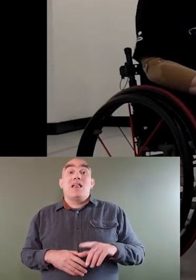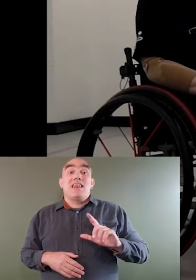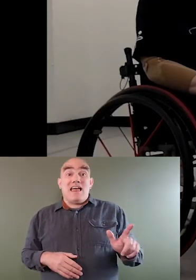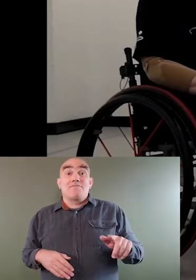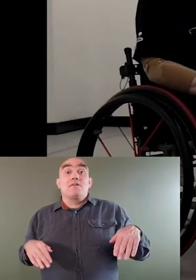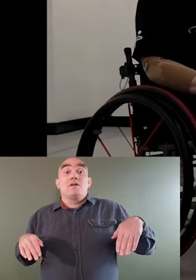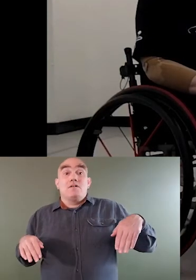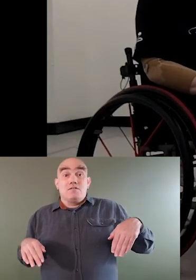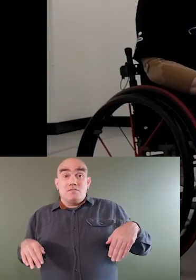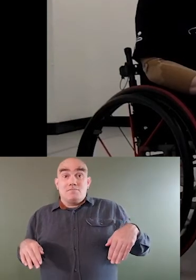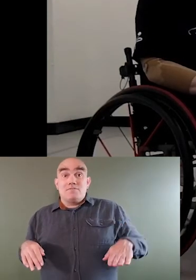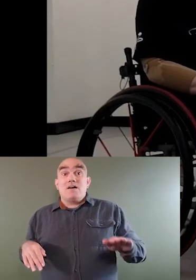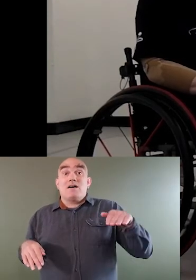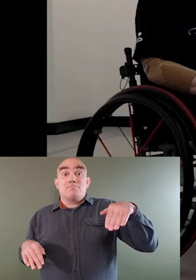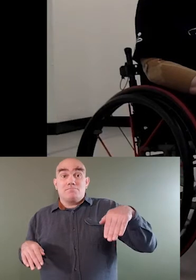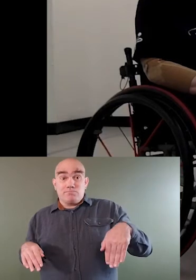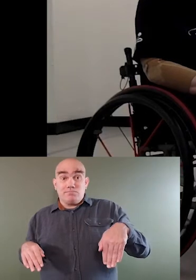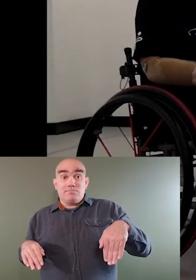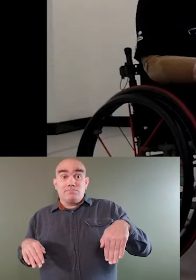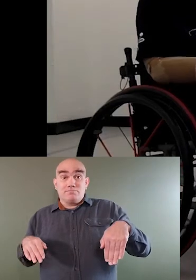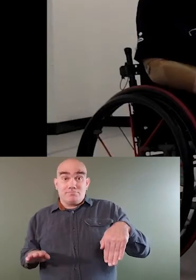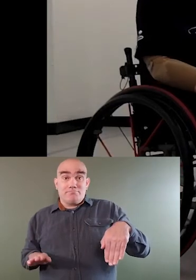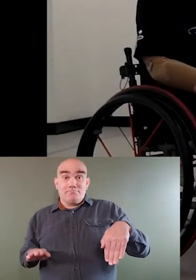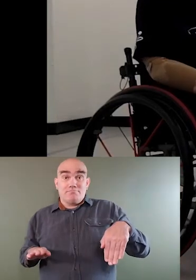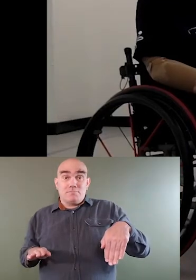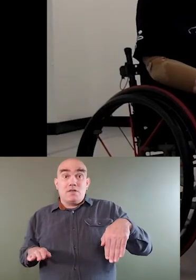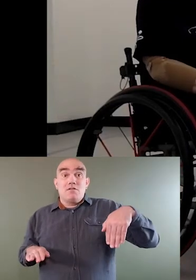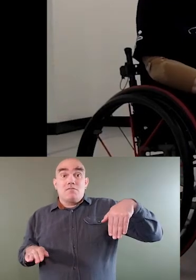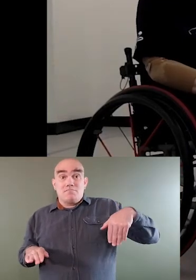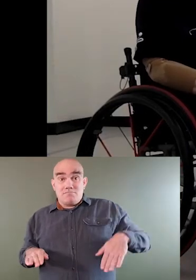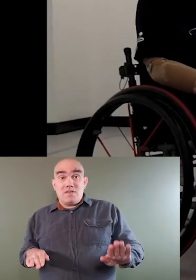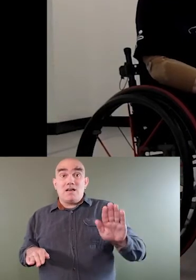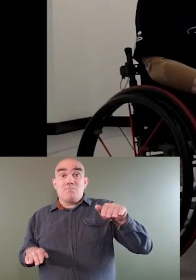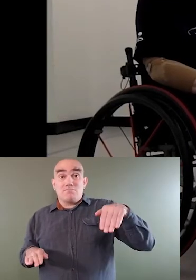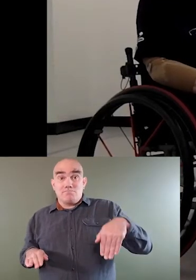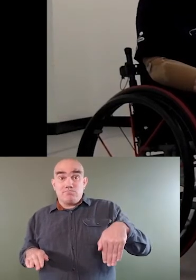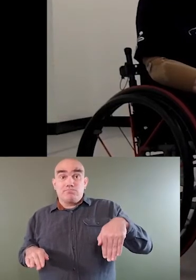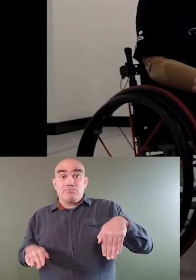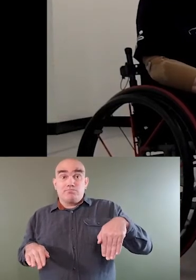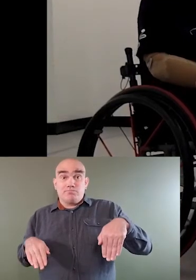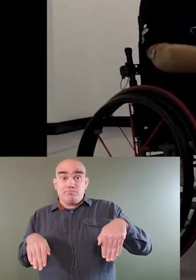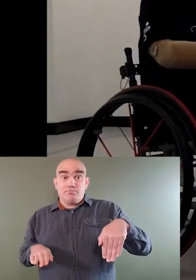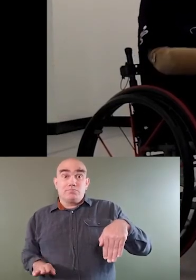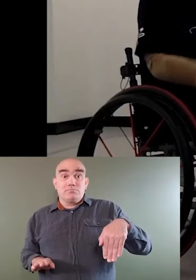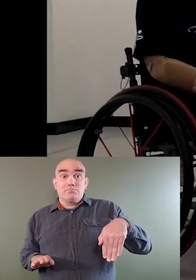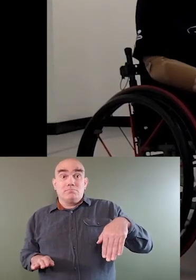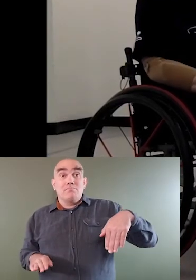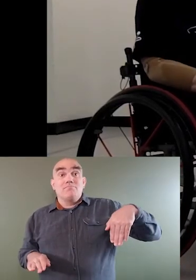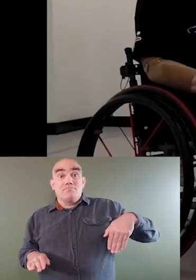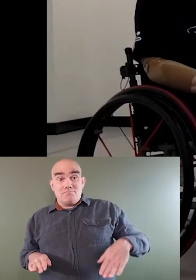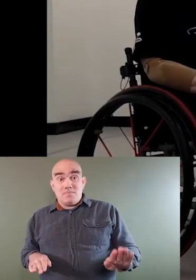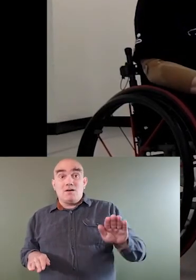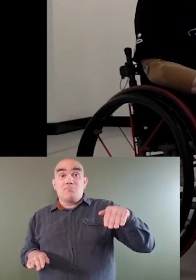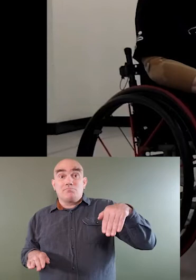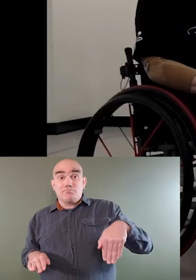side. Left, left heel. Left,